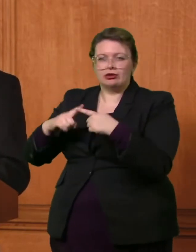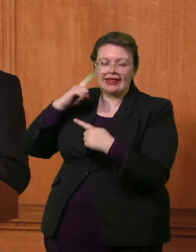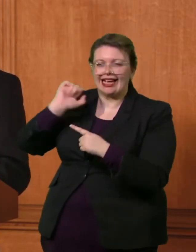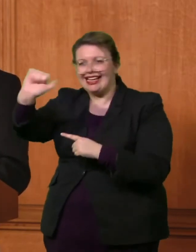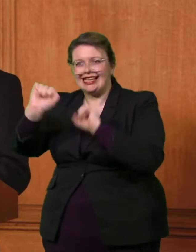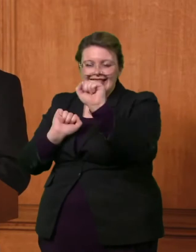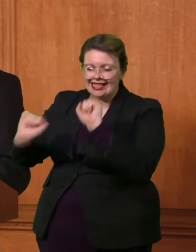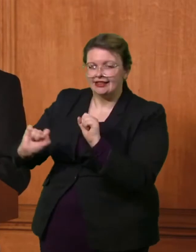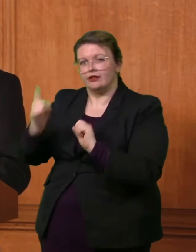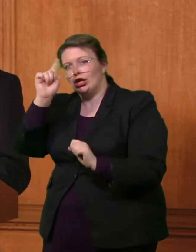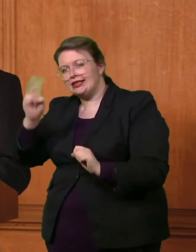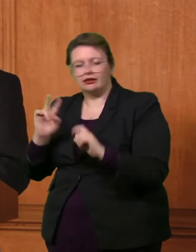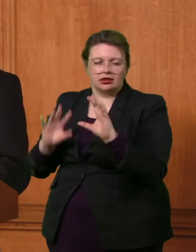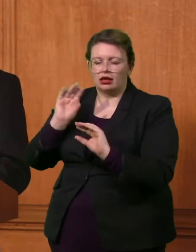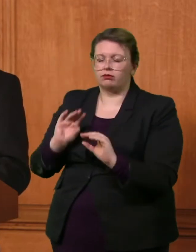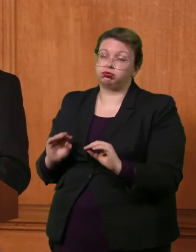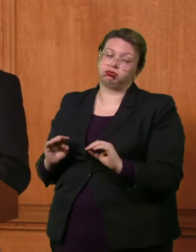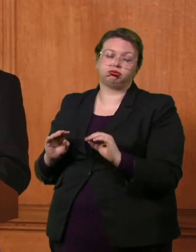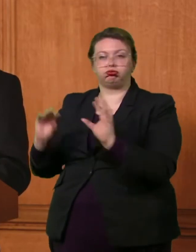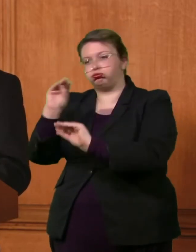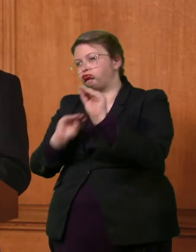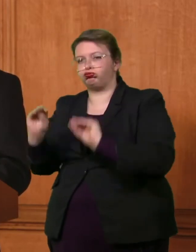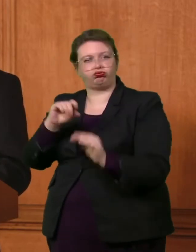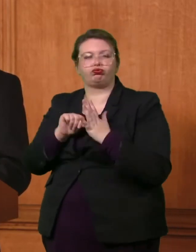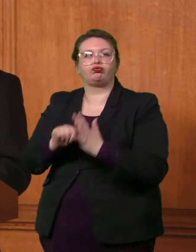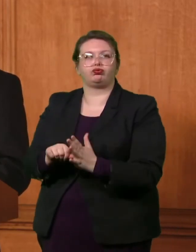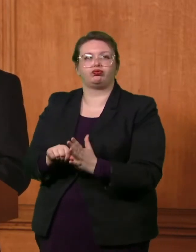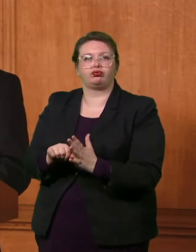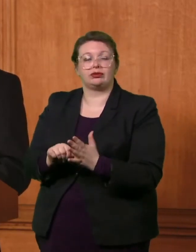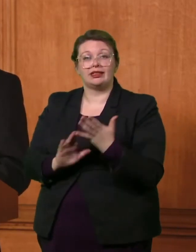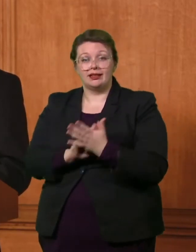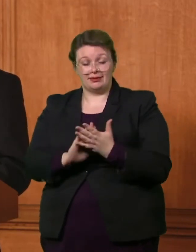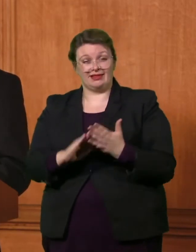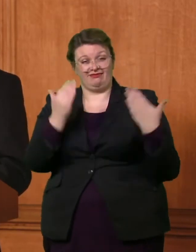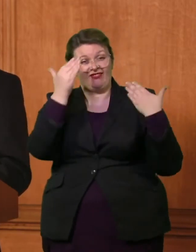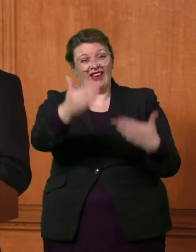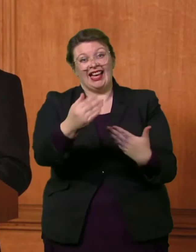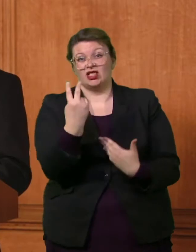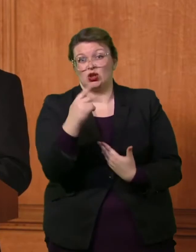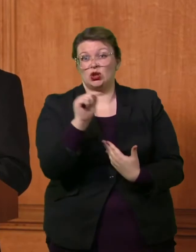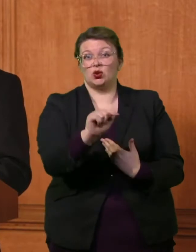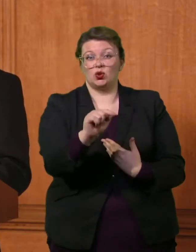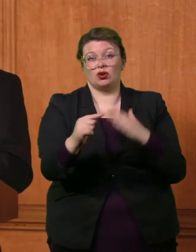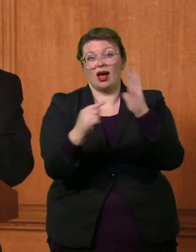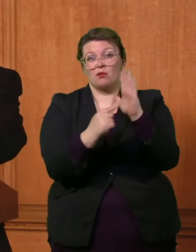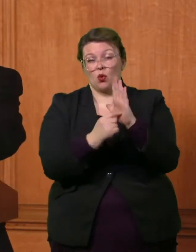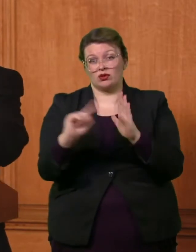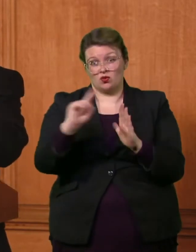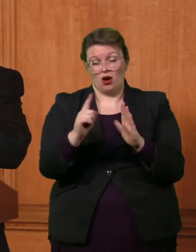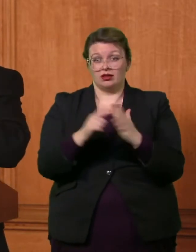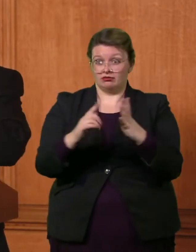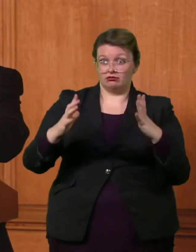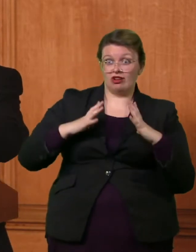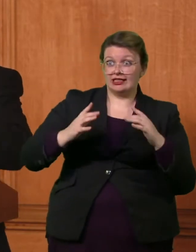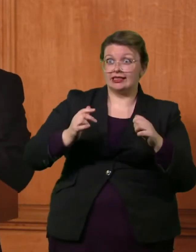campaigns, it's more important to be in the queue, worry less